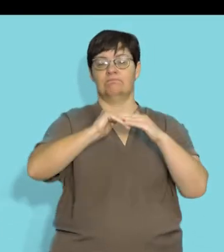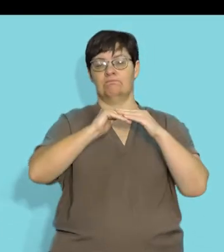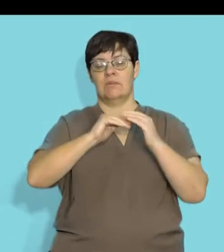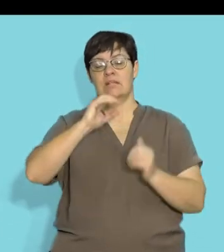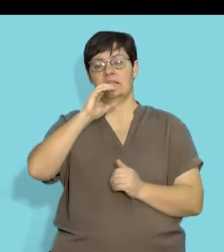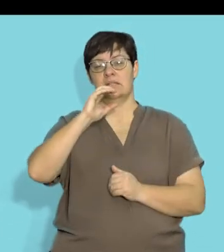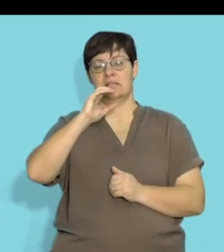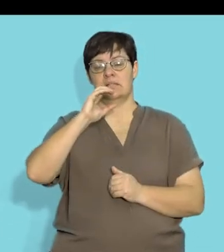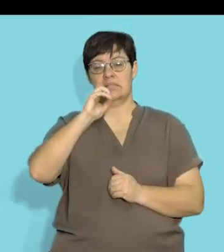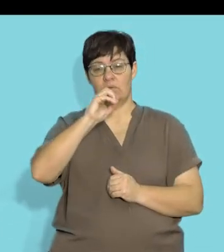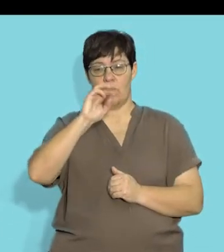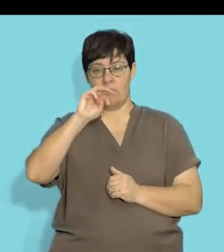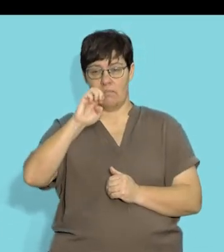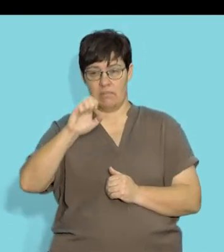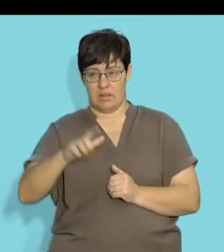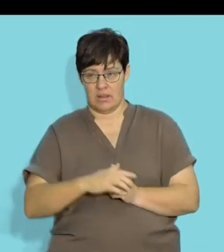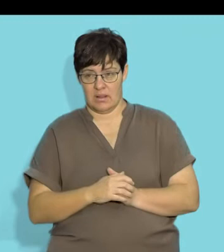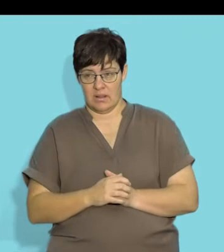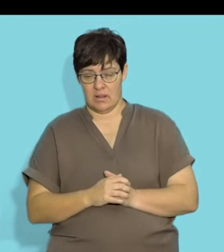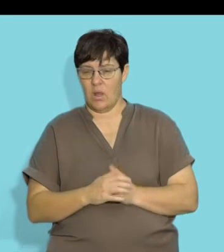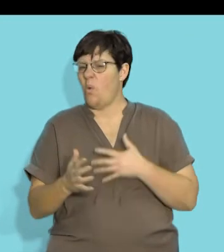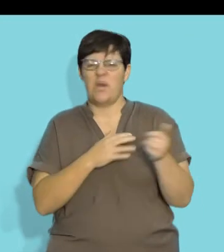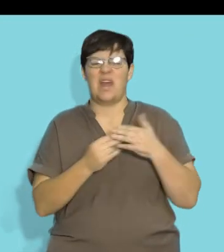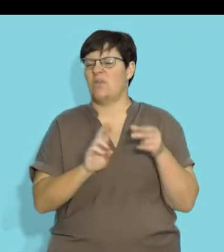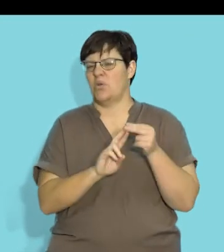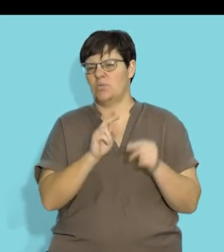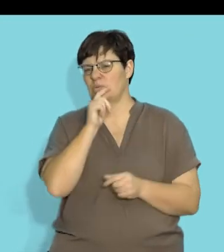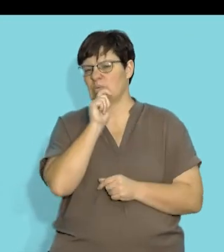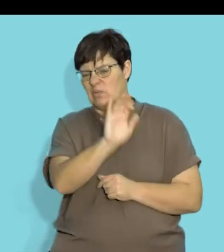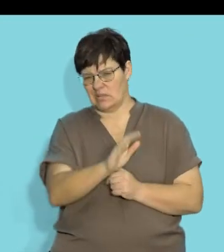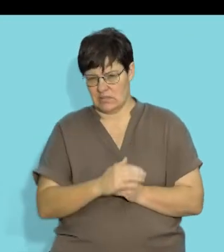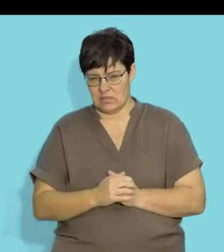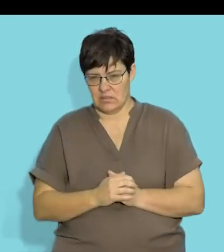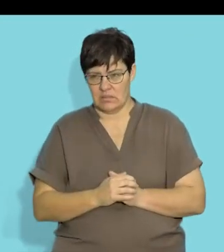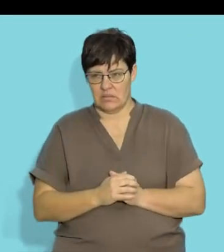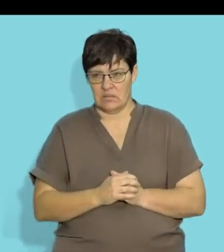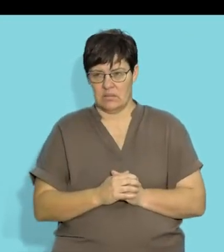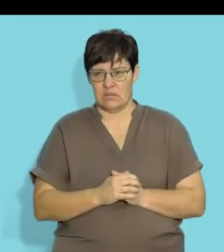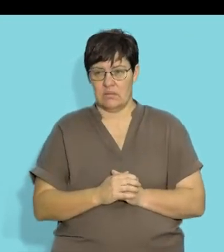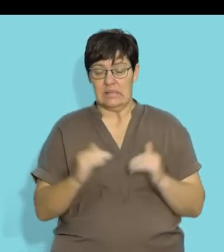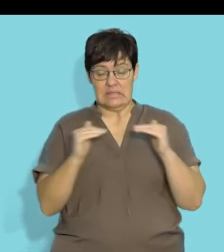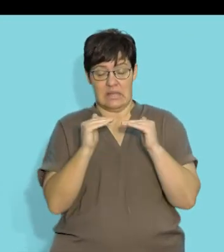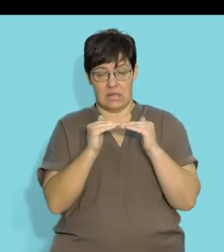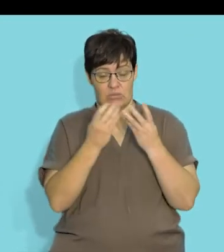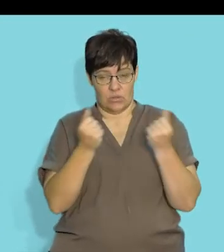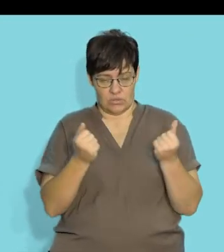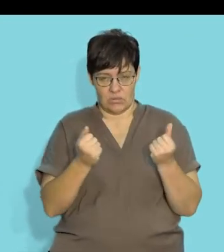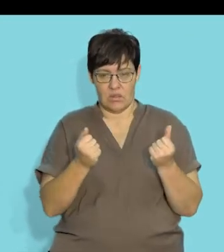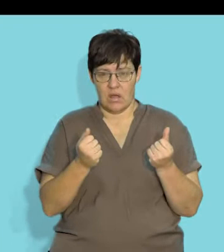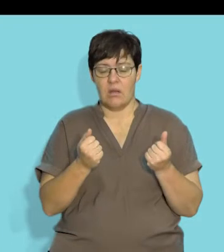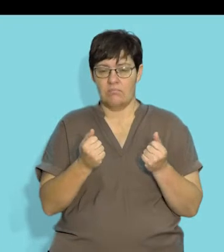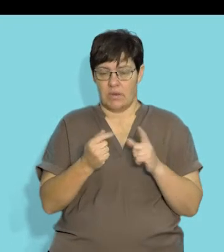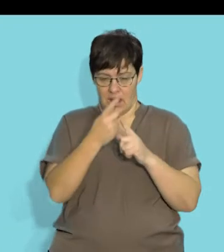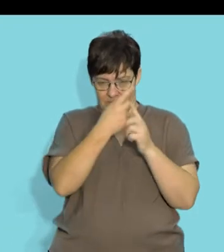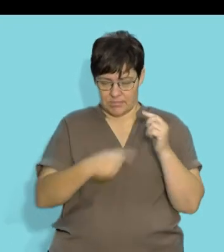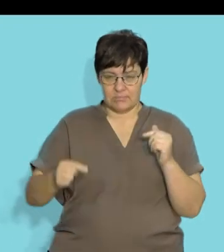up to 0 mils, okay, whatever units are used. So as you allow that standard solution to